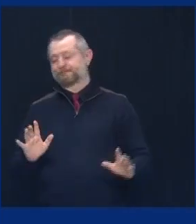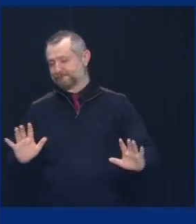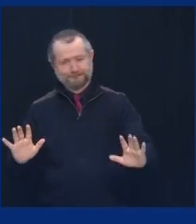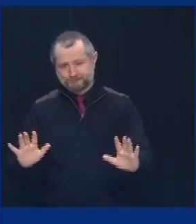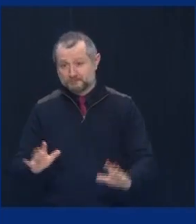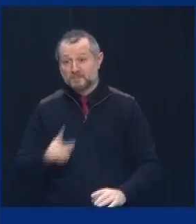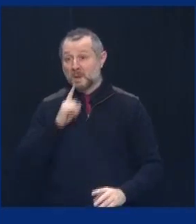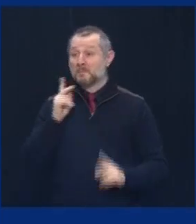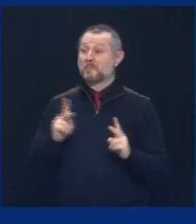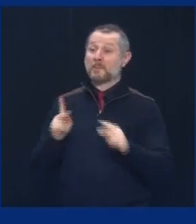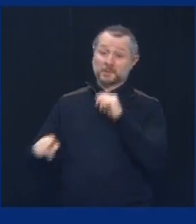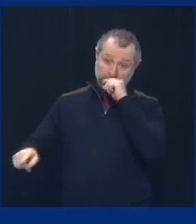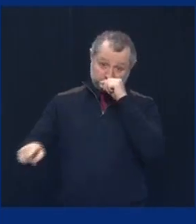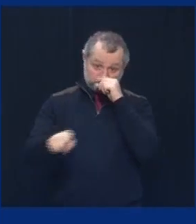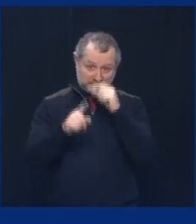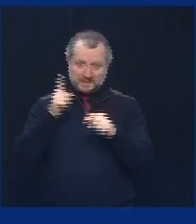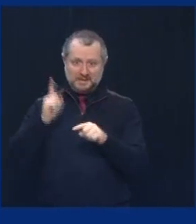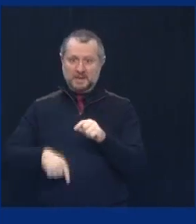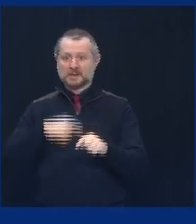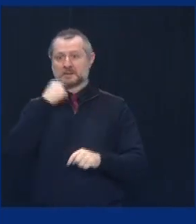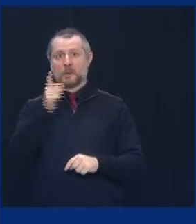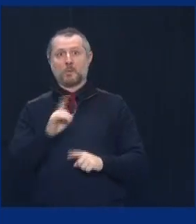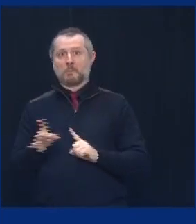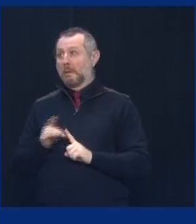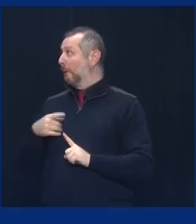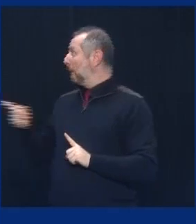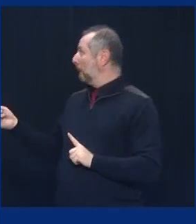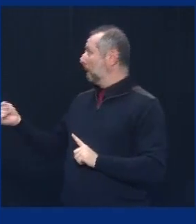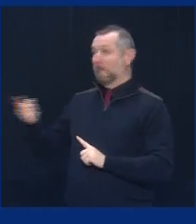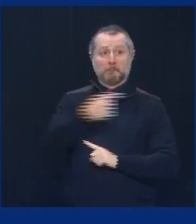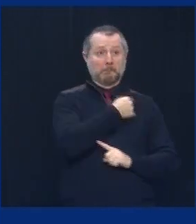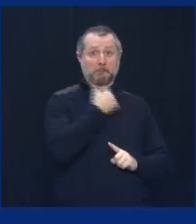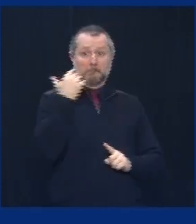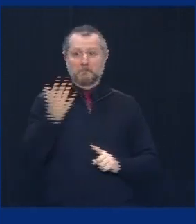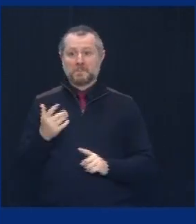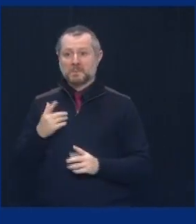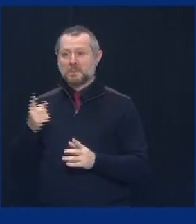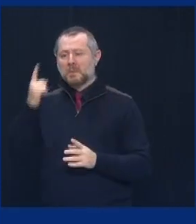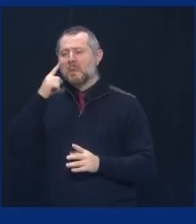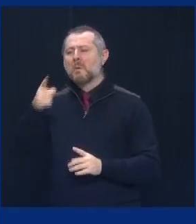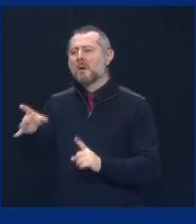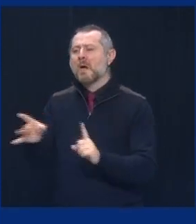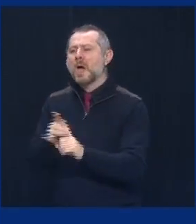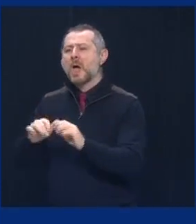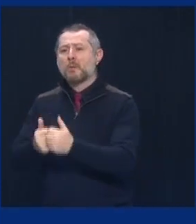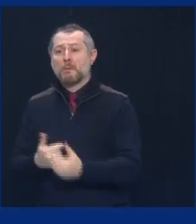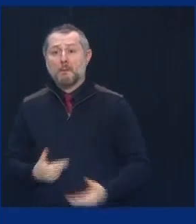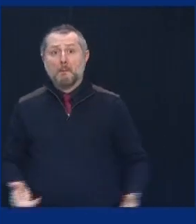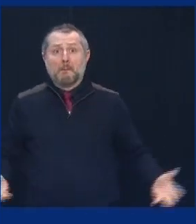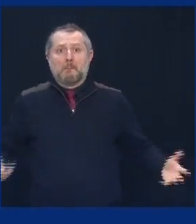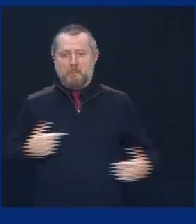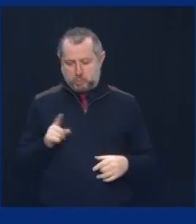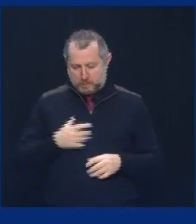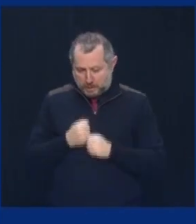don't identify any source at all. When you ask them where do you think you got it from, they have no idea.